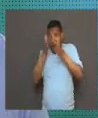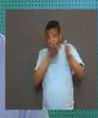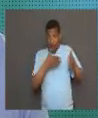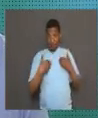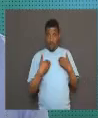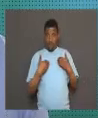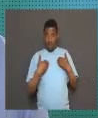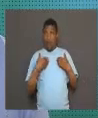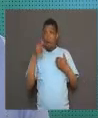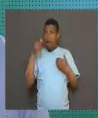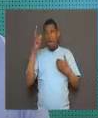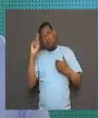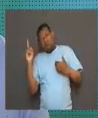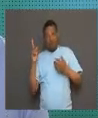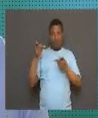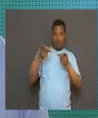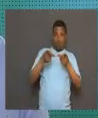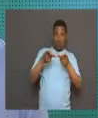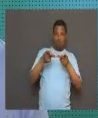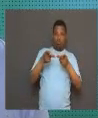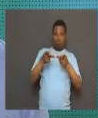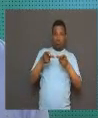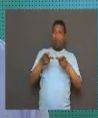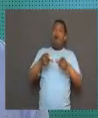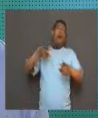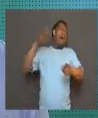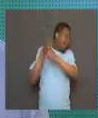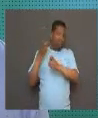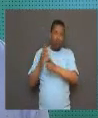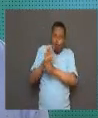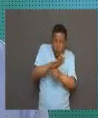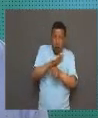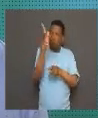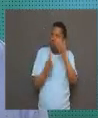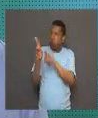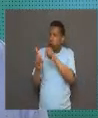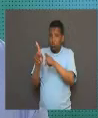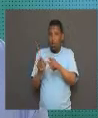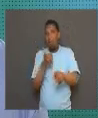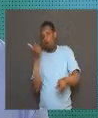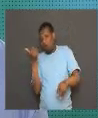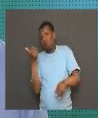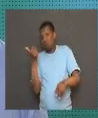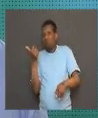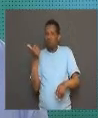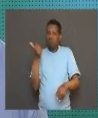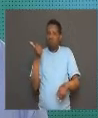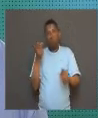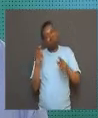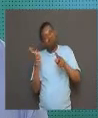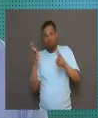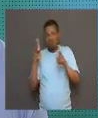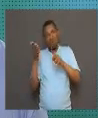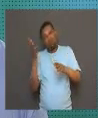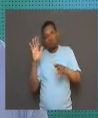While some areas are heavily populated, others are populated